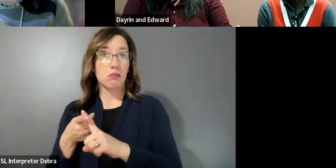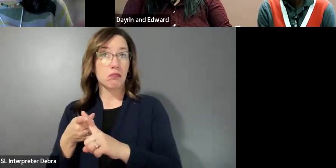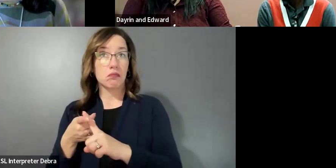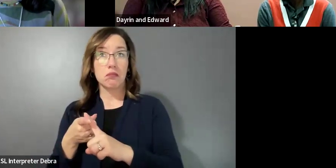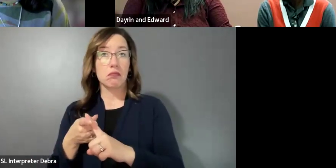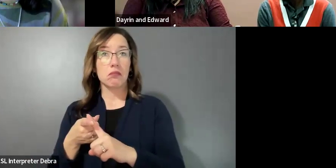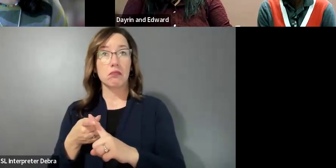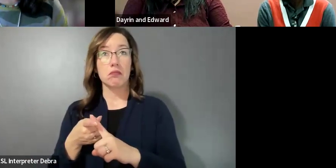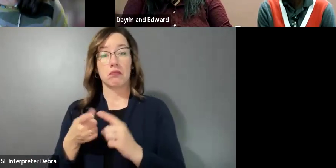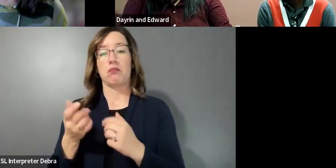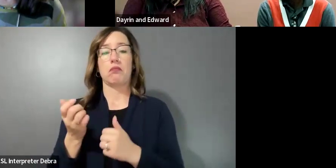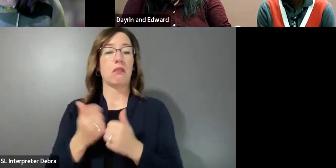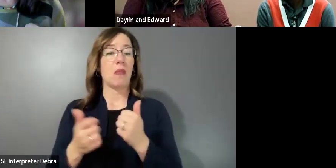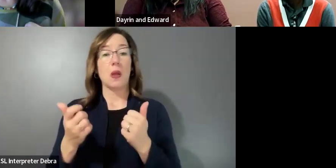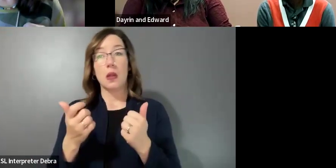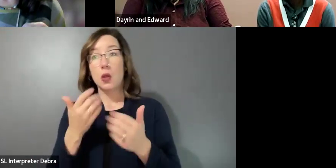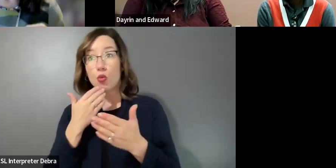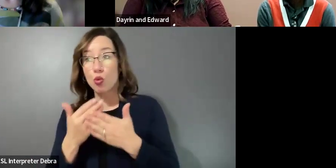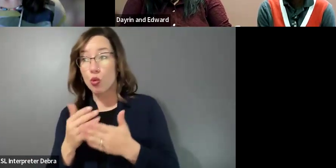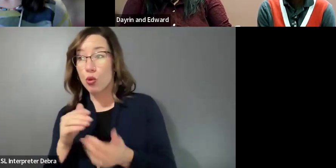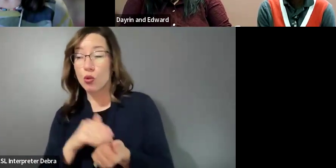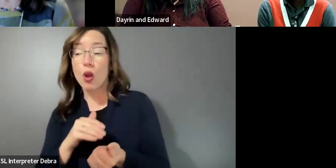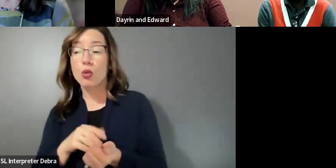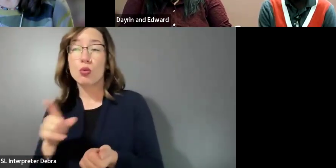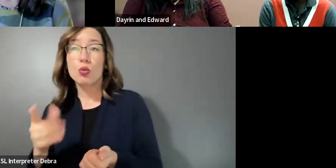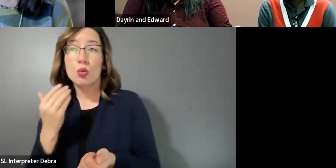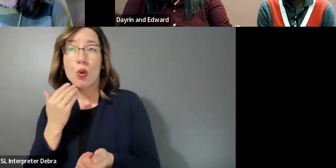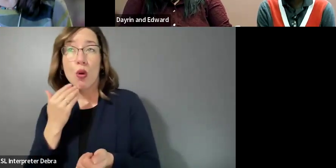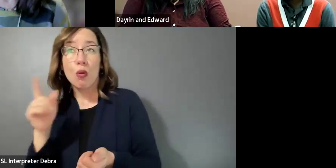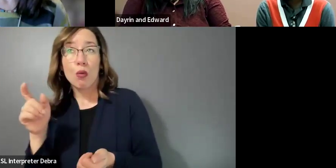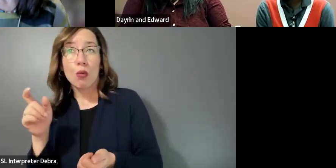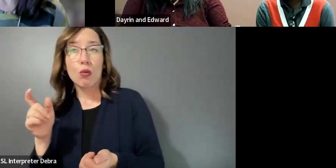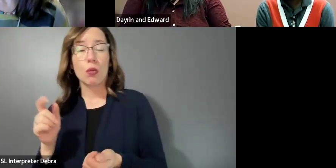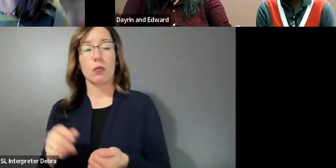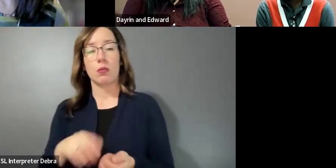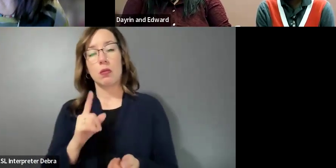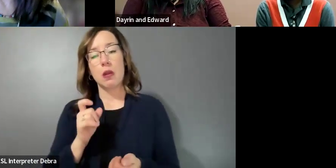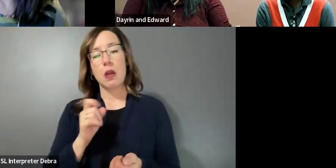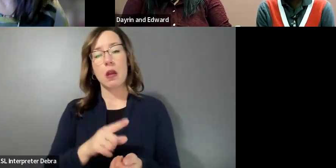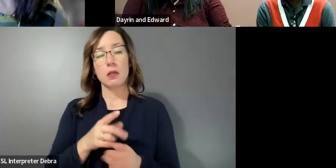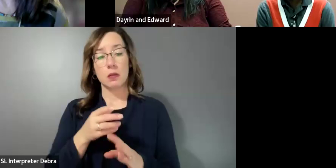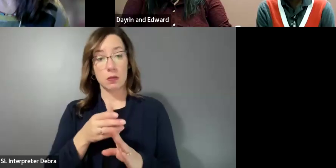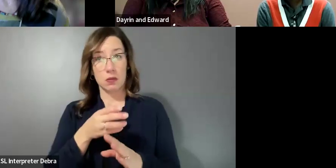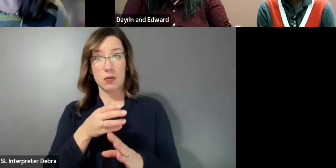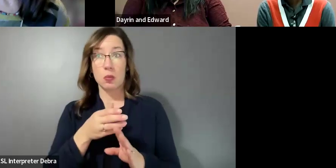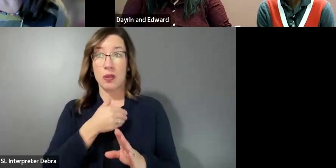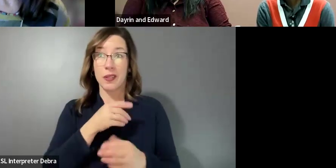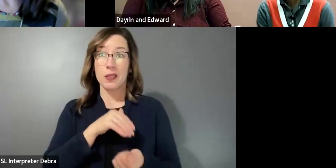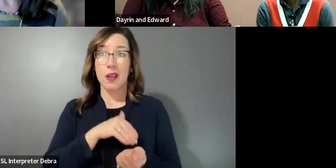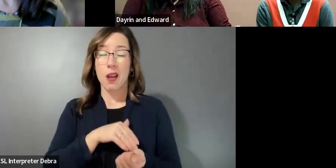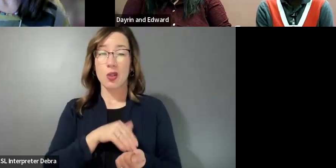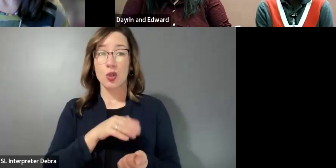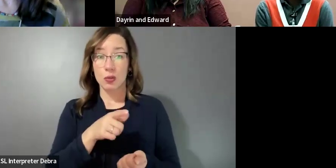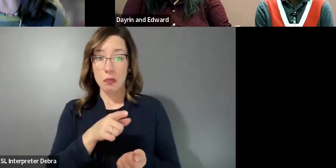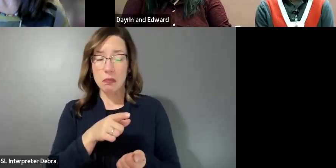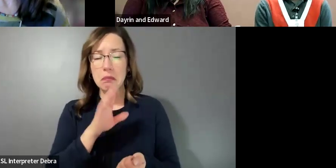any good doctors that they know. You can ask your former doctor,